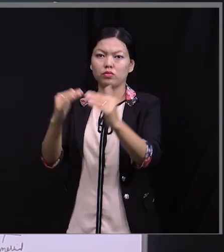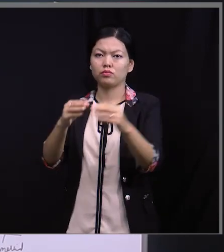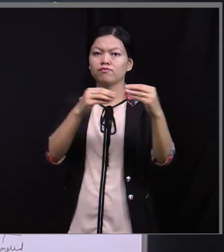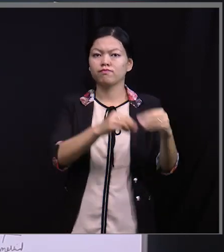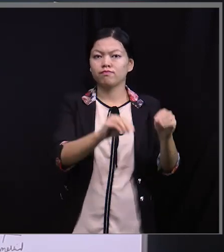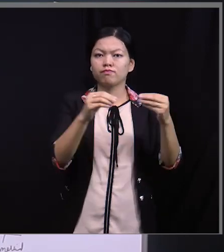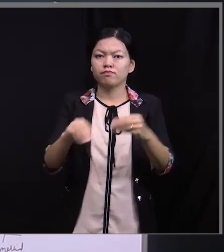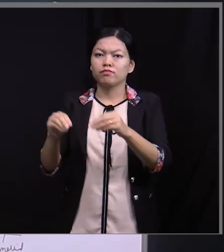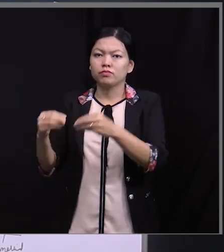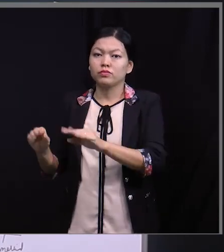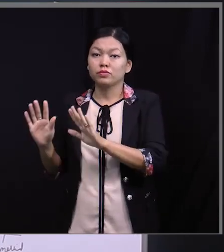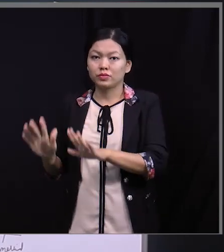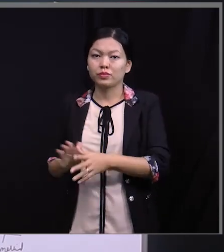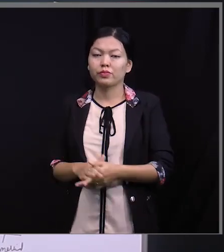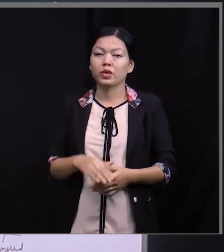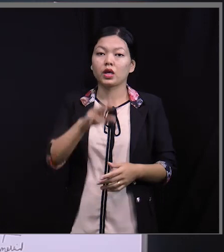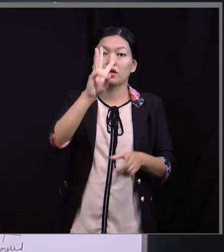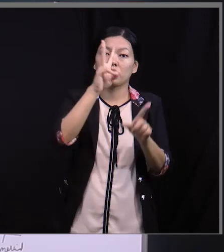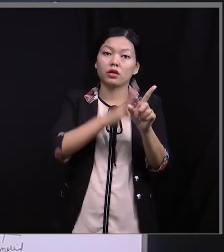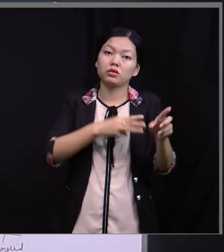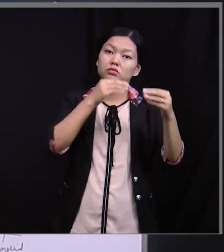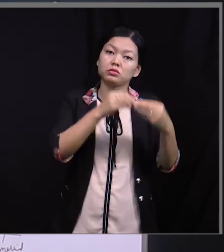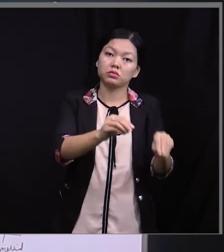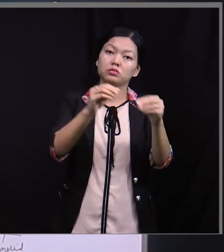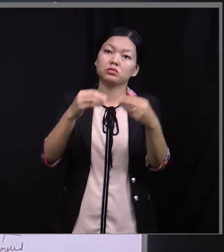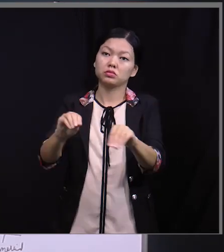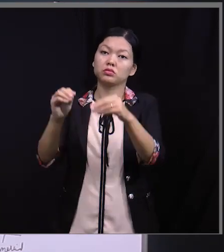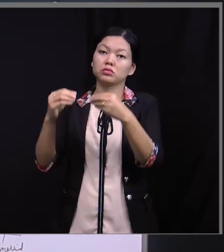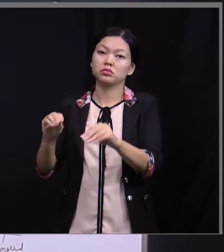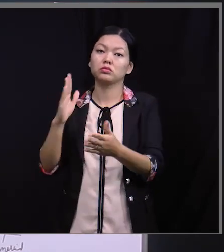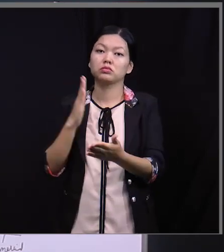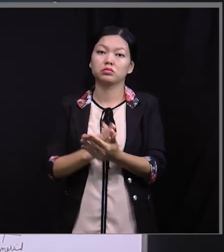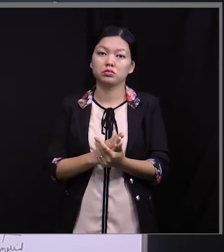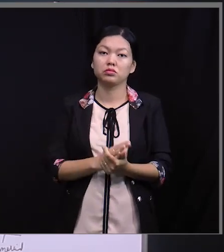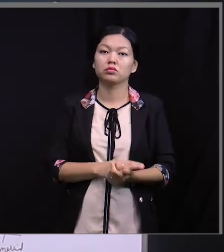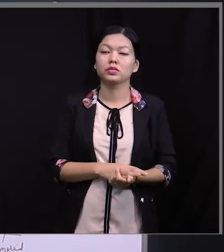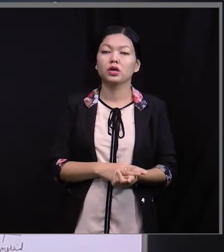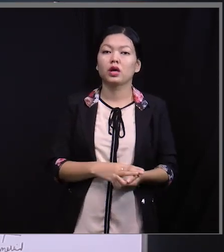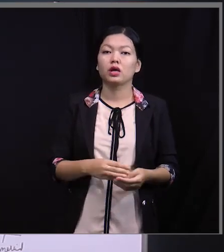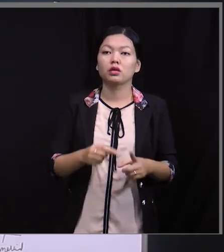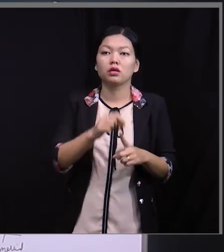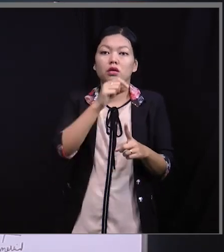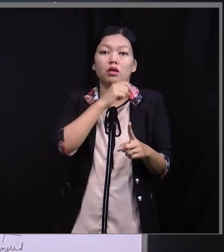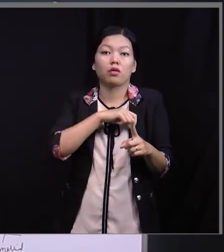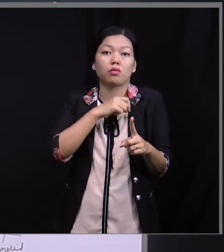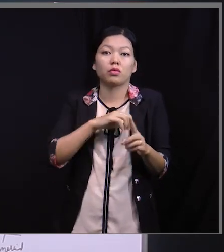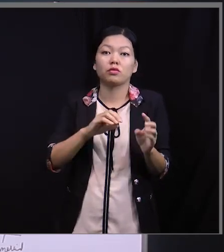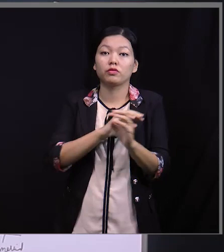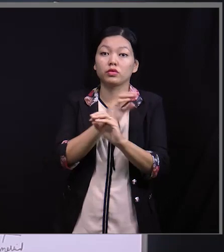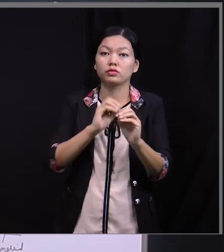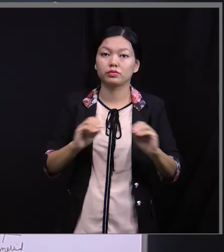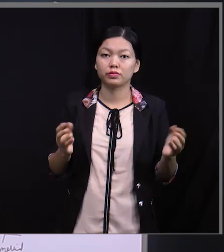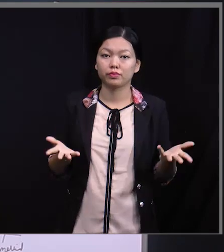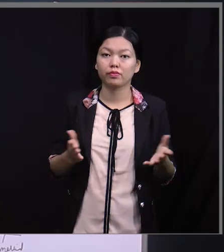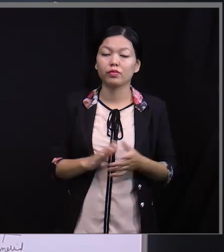the production. He stopped the production, and he banned all the selling of this Nirma washing powder to the rest of the country. He stopped